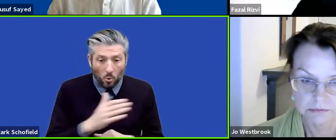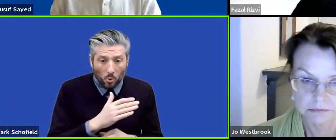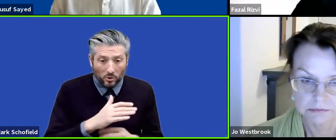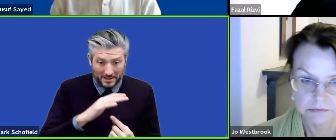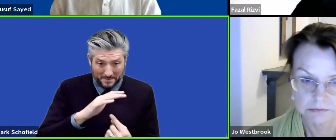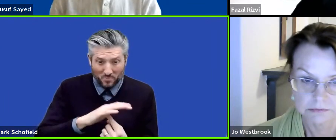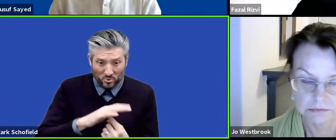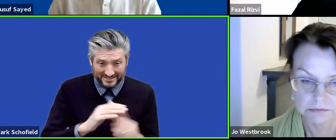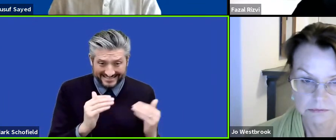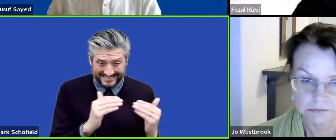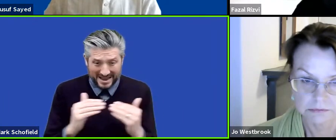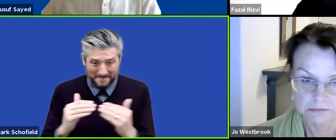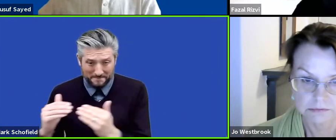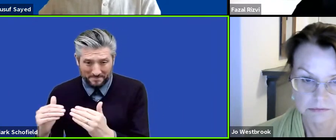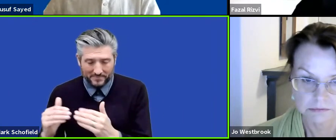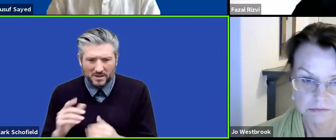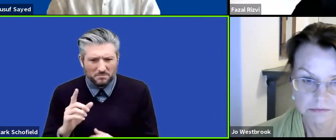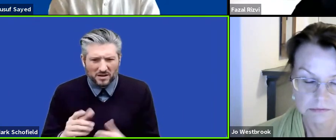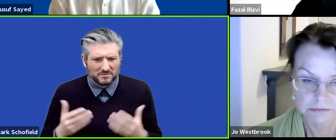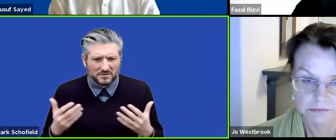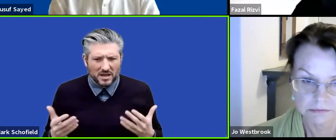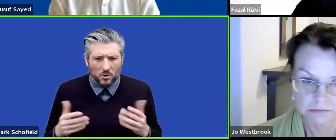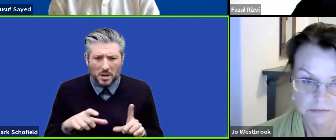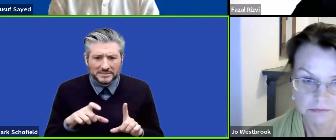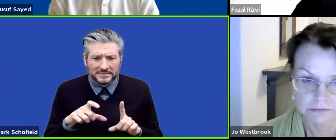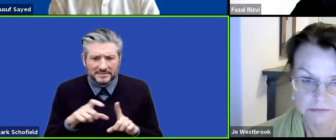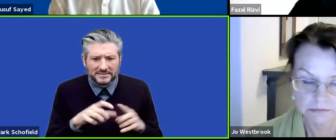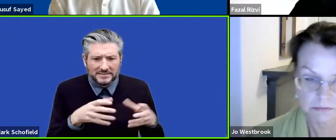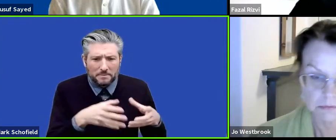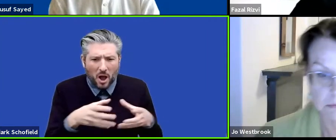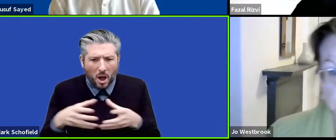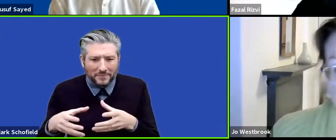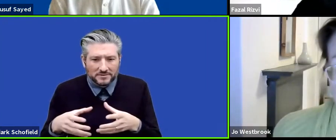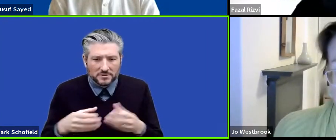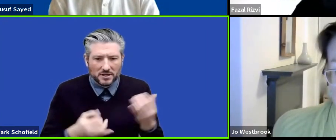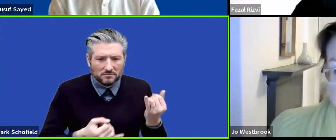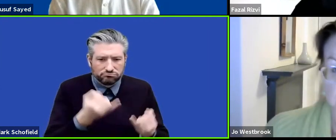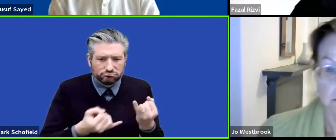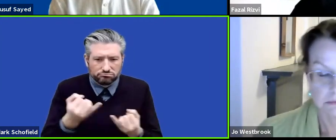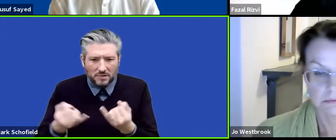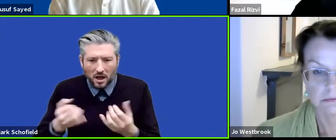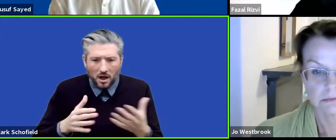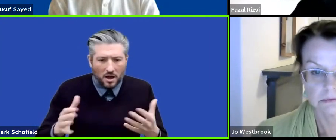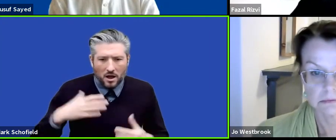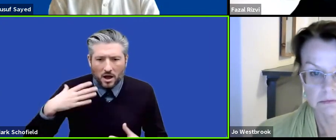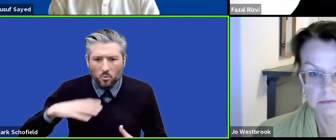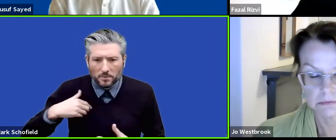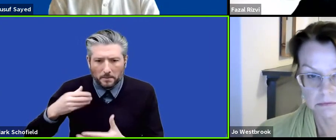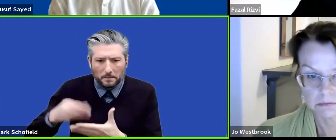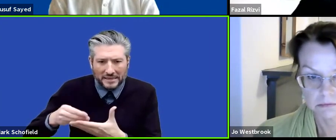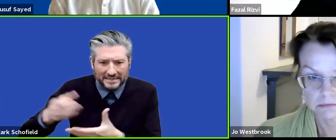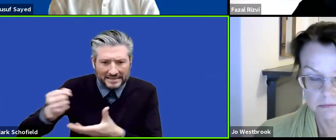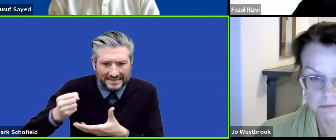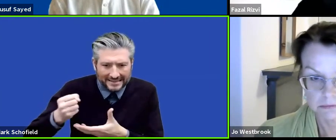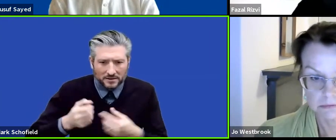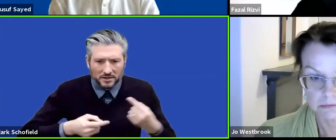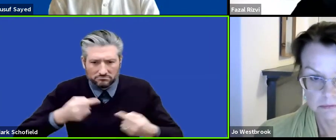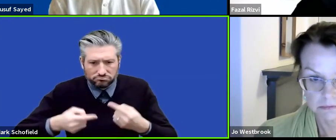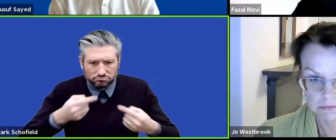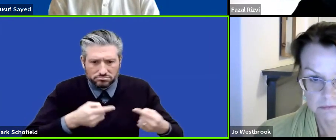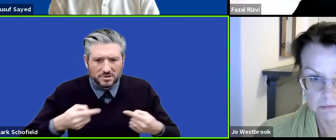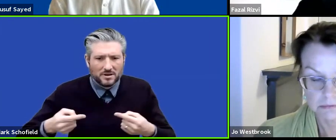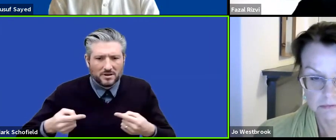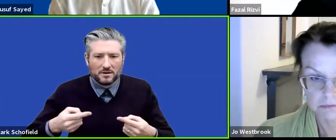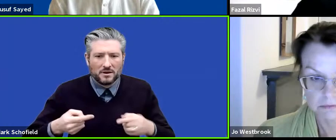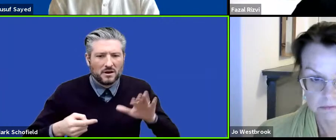like, departments fight against each other for greater slice of the pie and reducing others